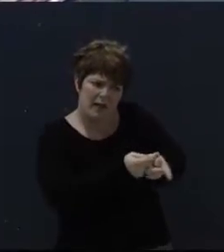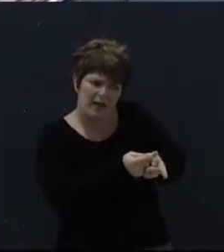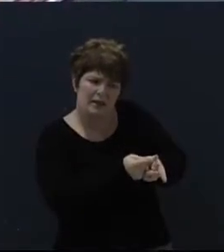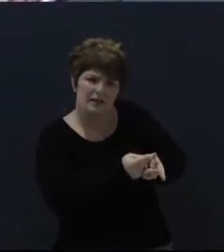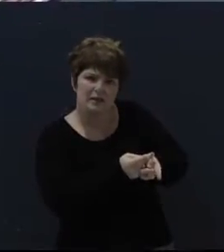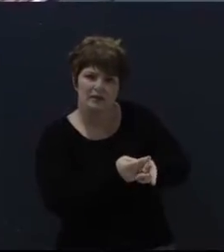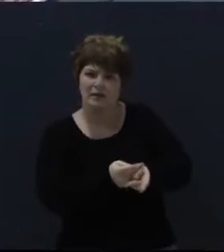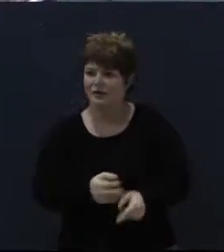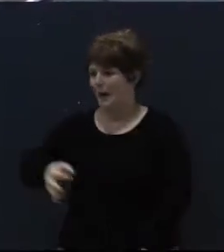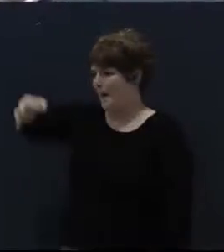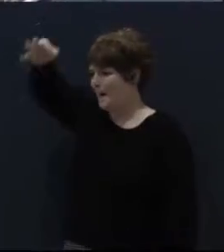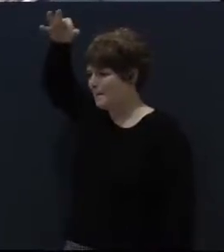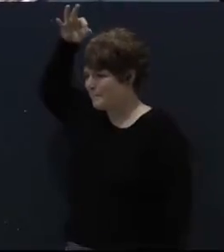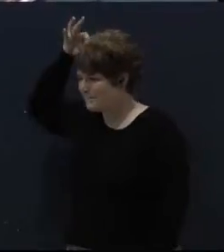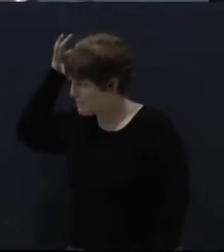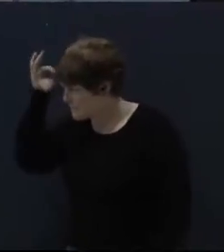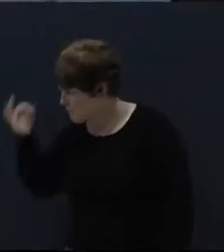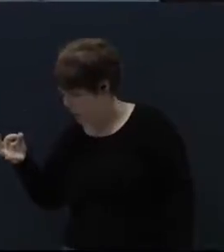Preach, man.